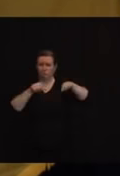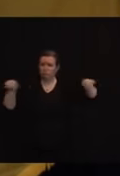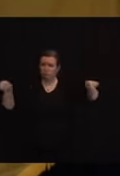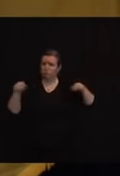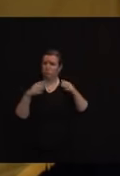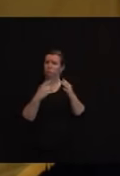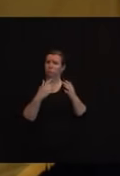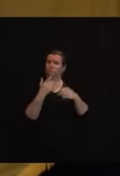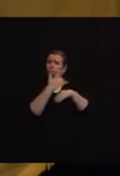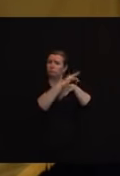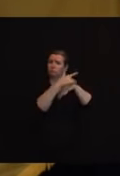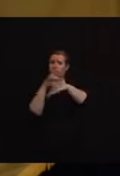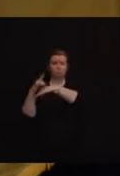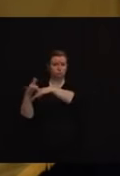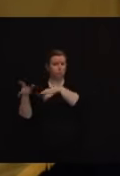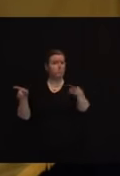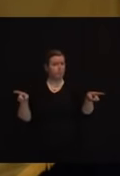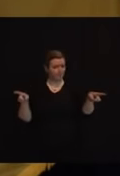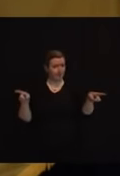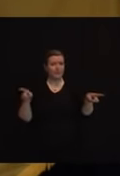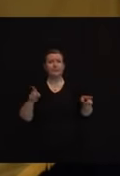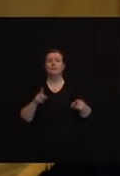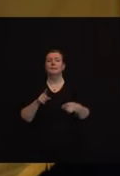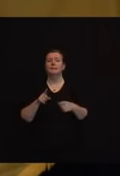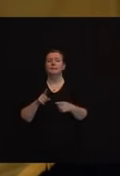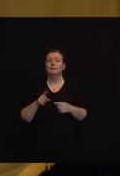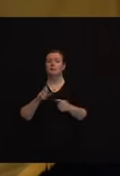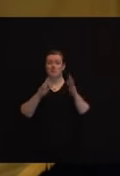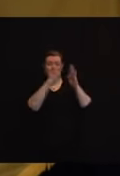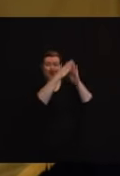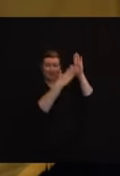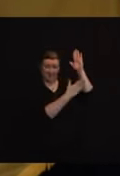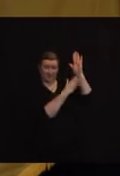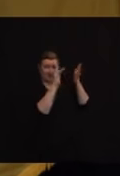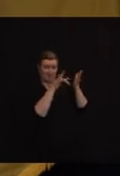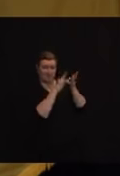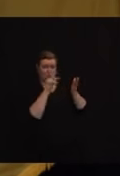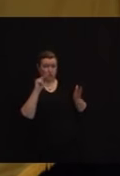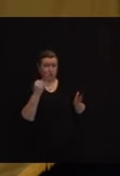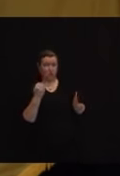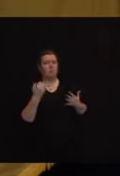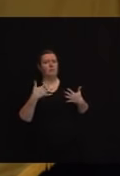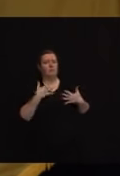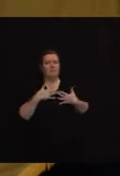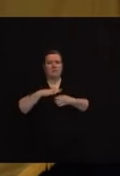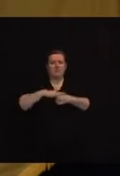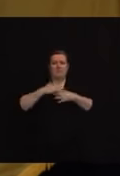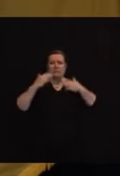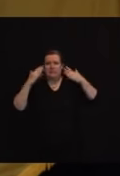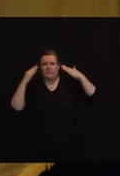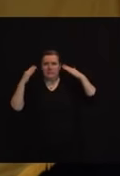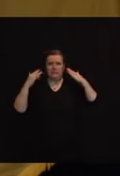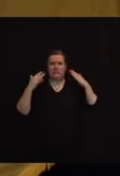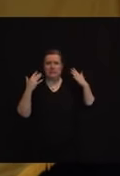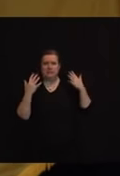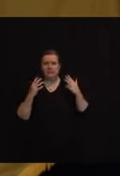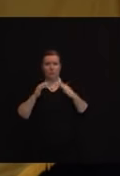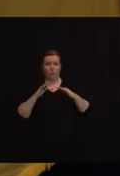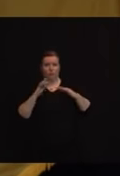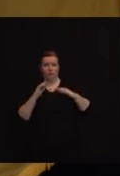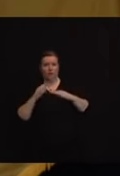region is still feeling a bit stressed by hospitalizations, and the southern region is actually